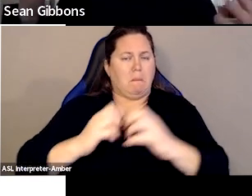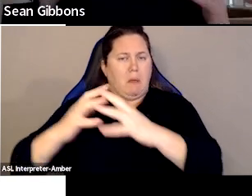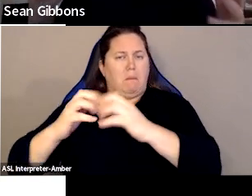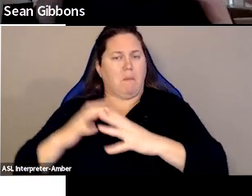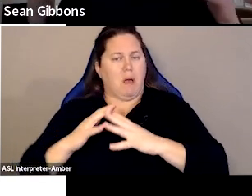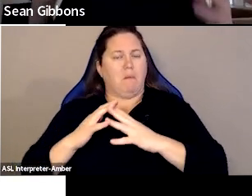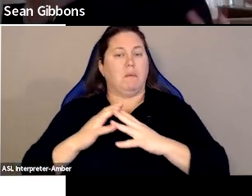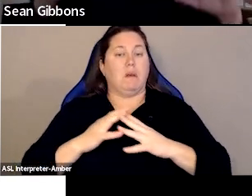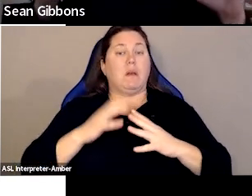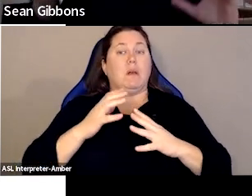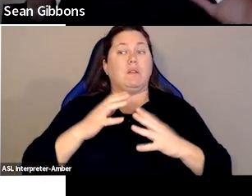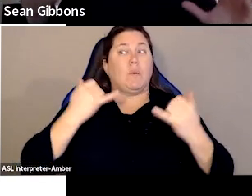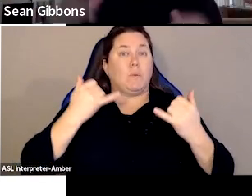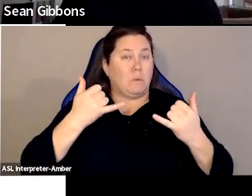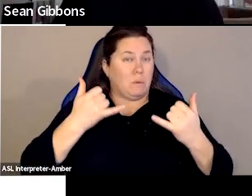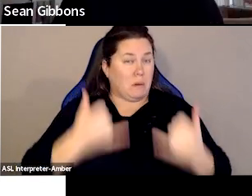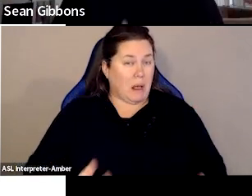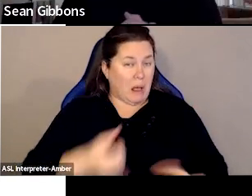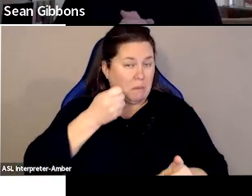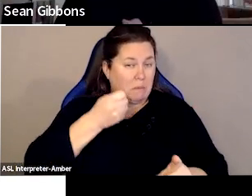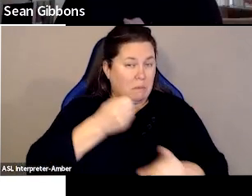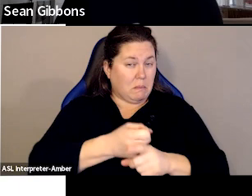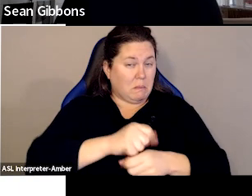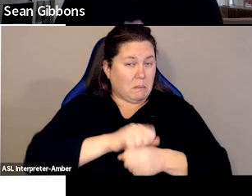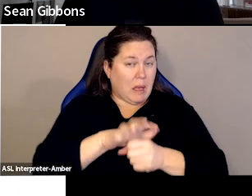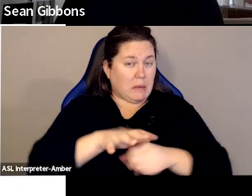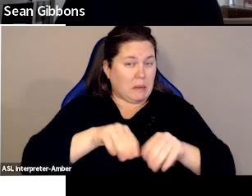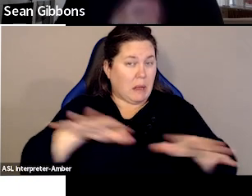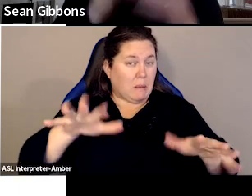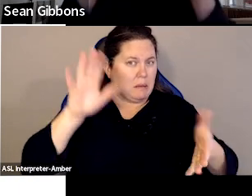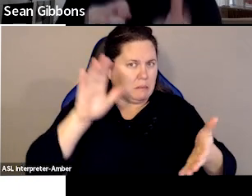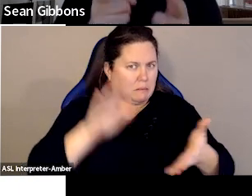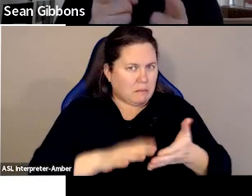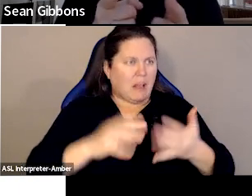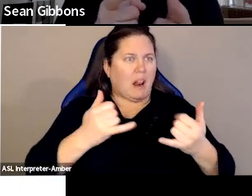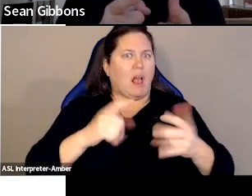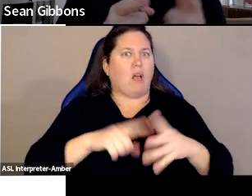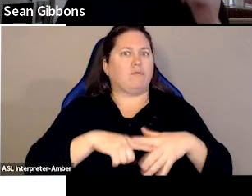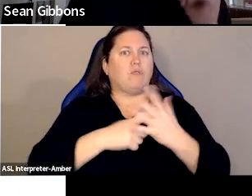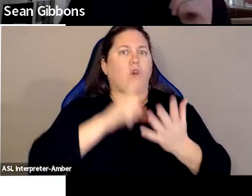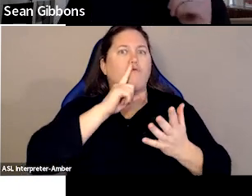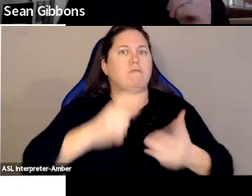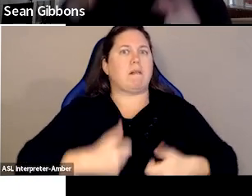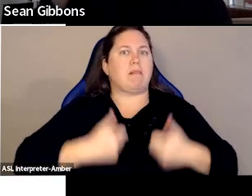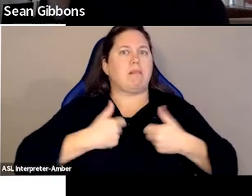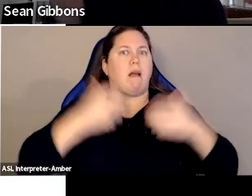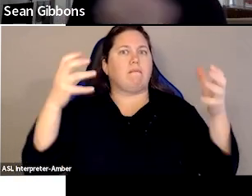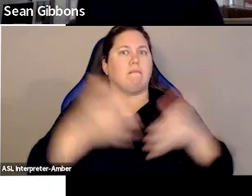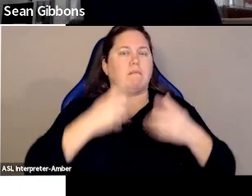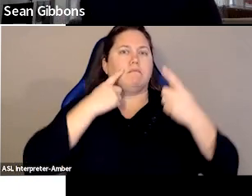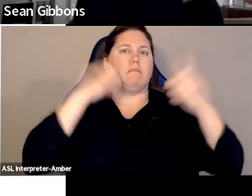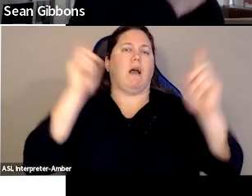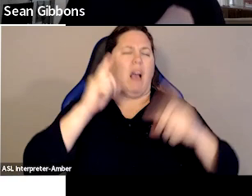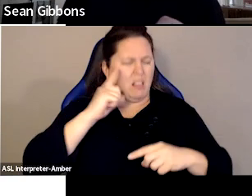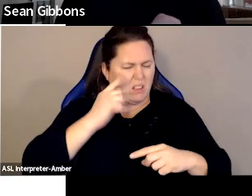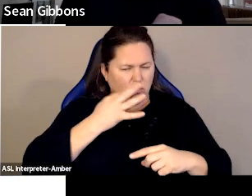of the pandemic officially, and still some caution, but folks are starting to gather in real life. And we have one coming up, which I think might actually be virtual.